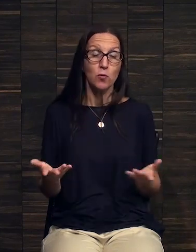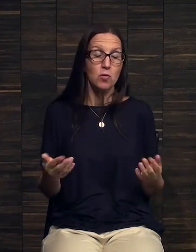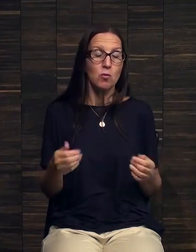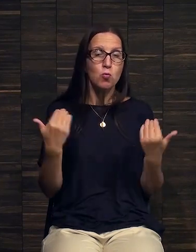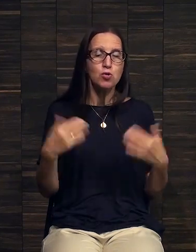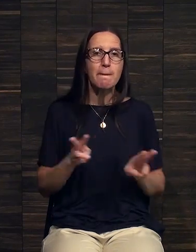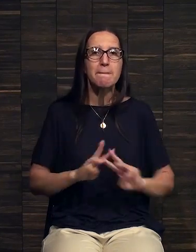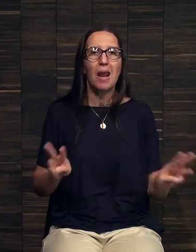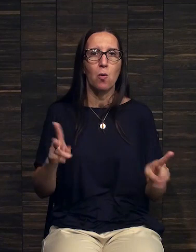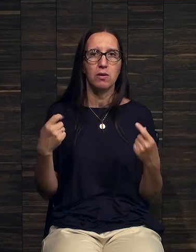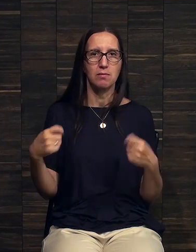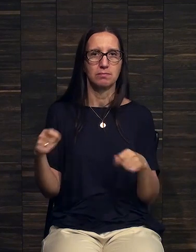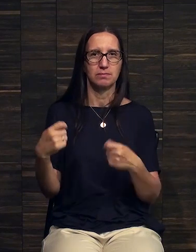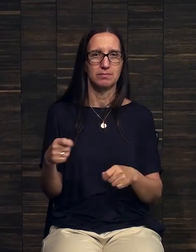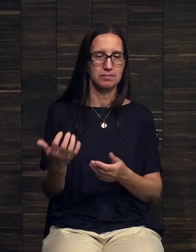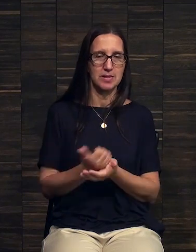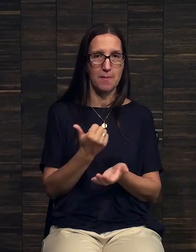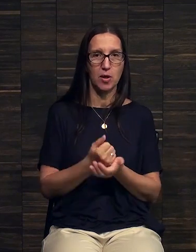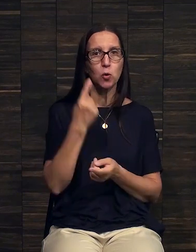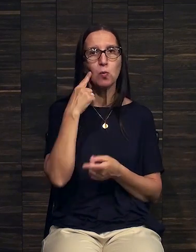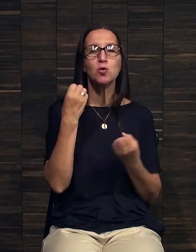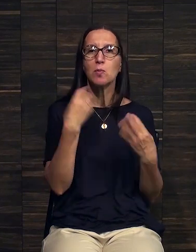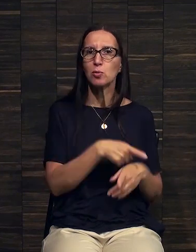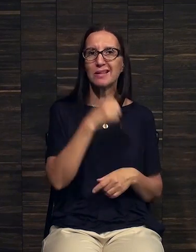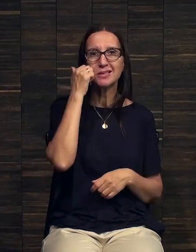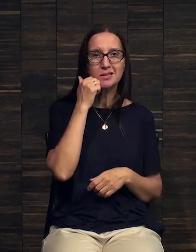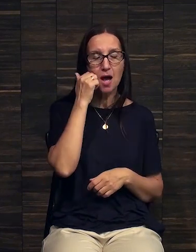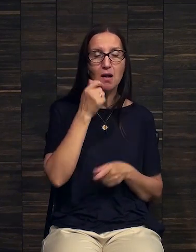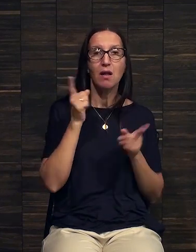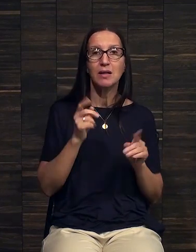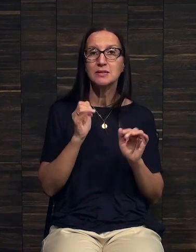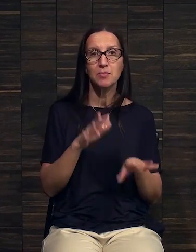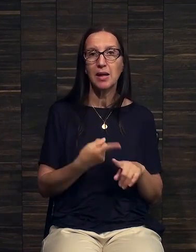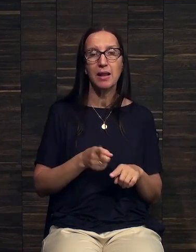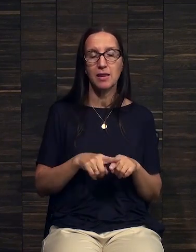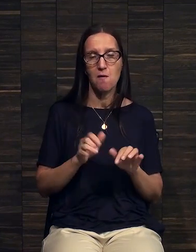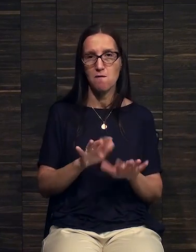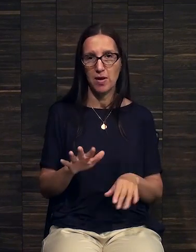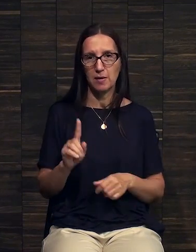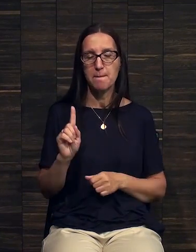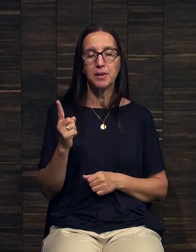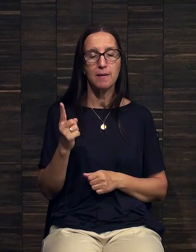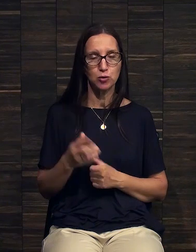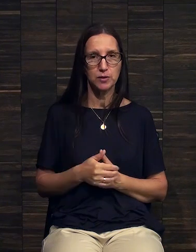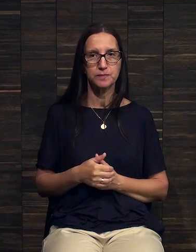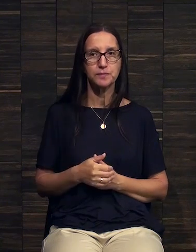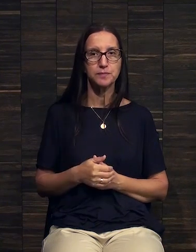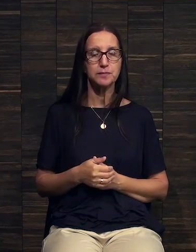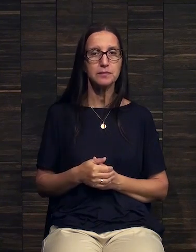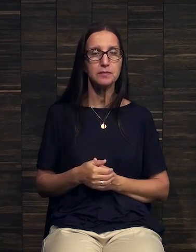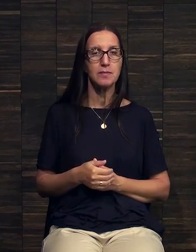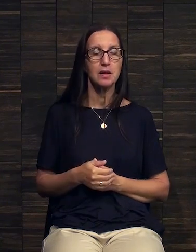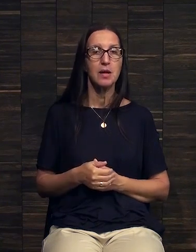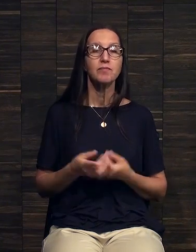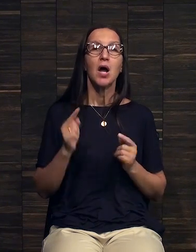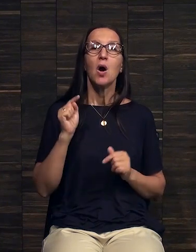sold at the price tag of $10 million, but it's not really the case